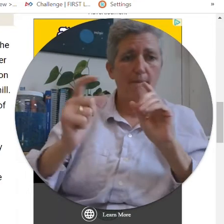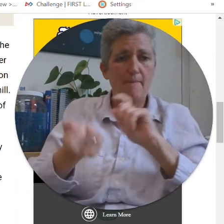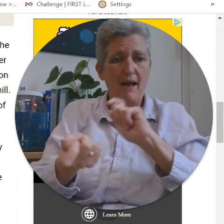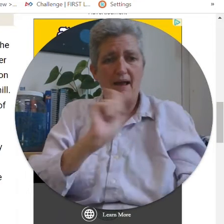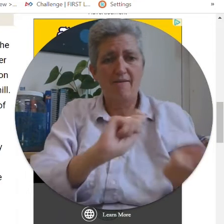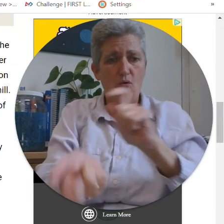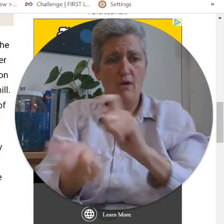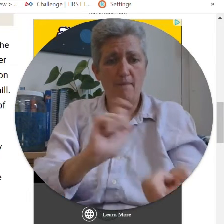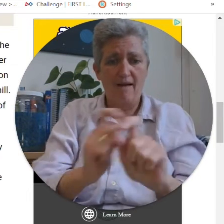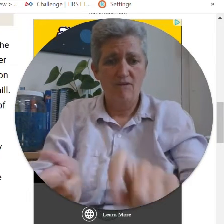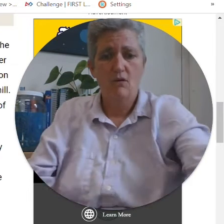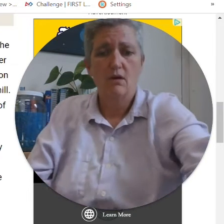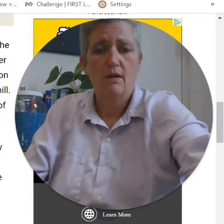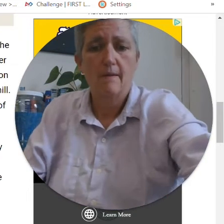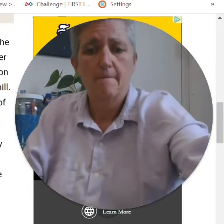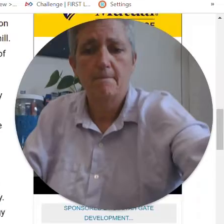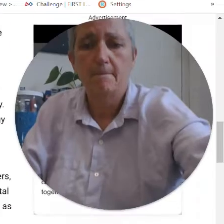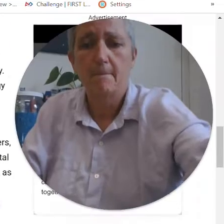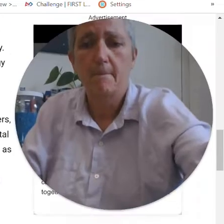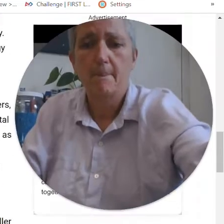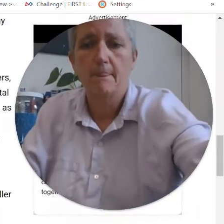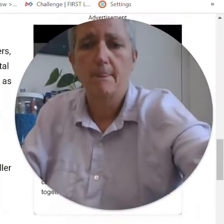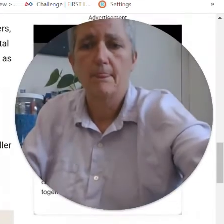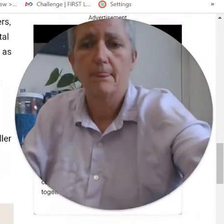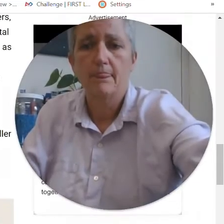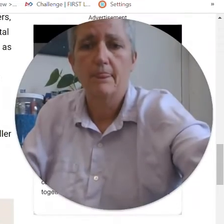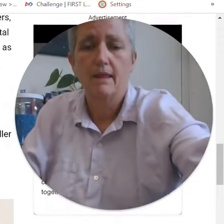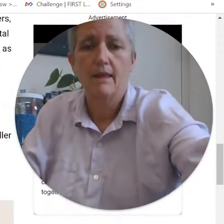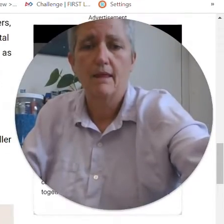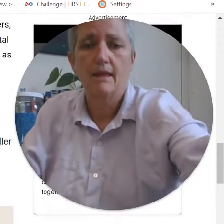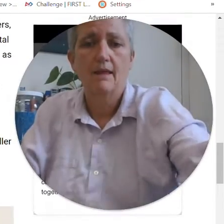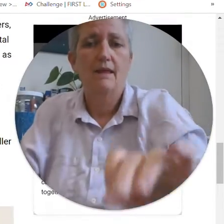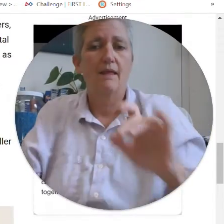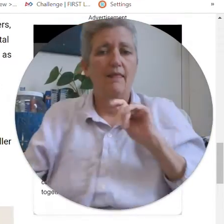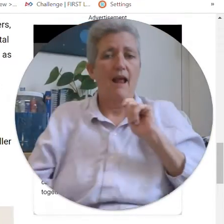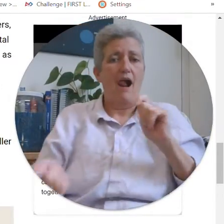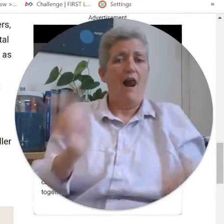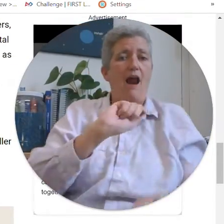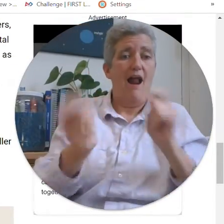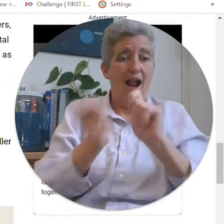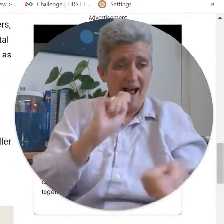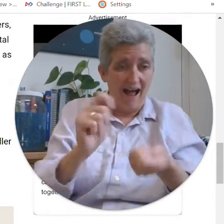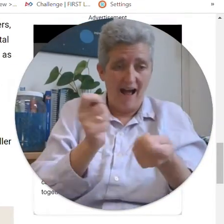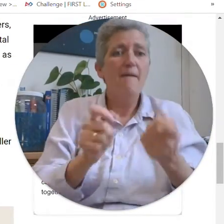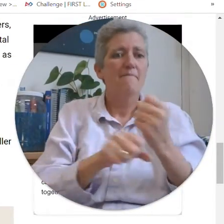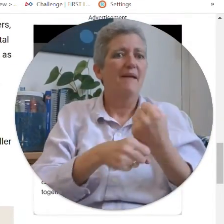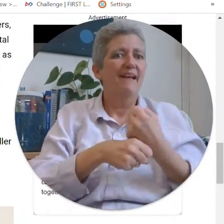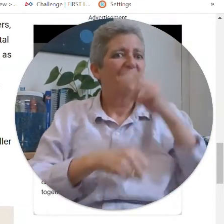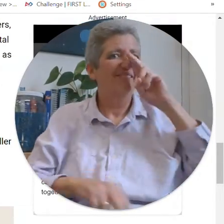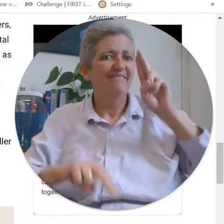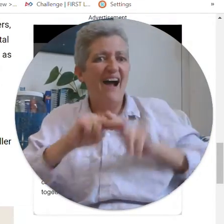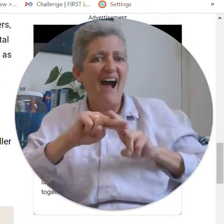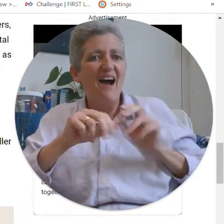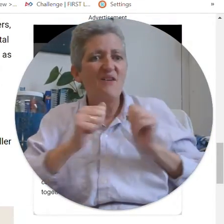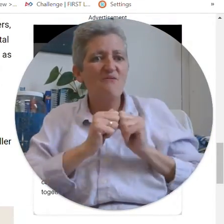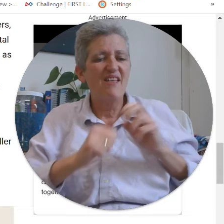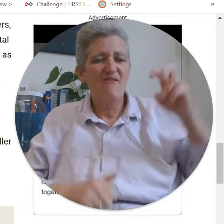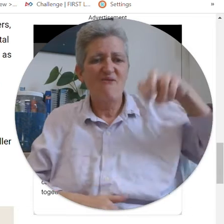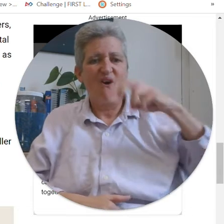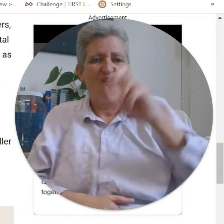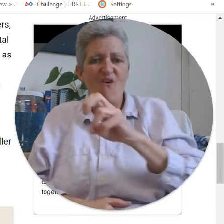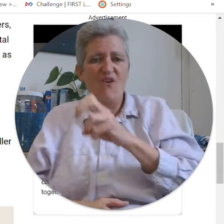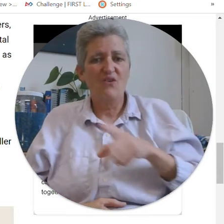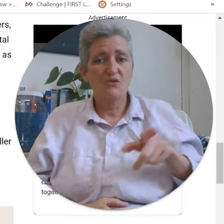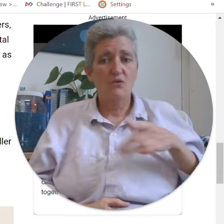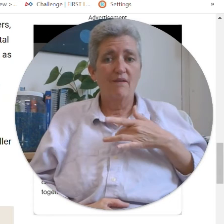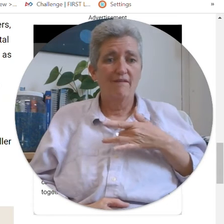back and forth, depending on where it is on the track. And that's what makes a roller coaster fun. You